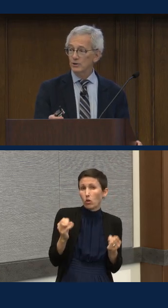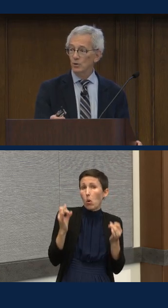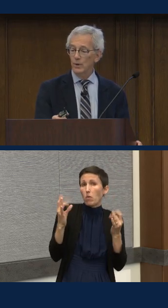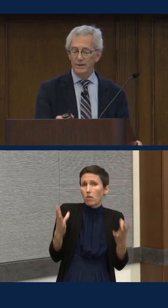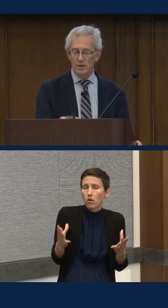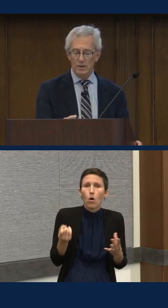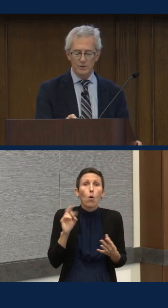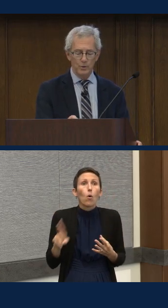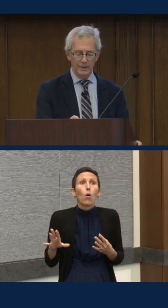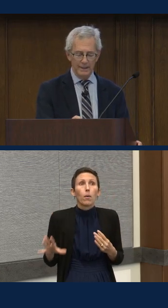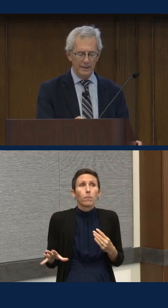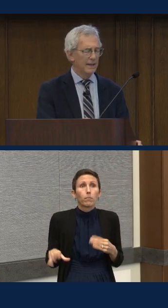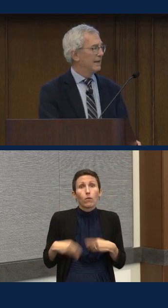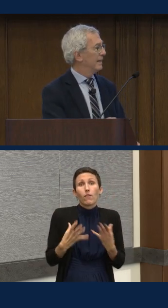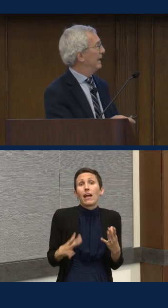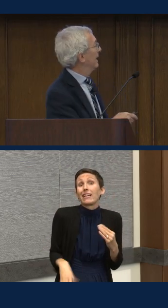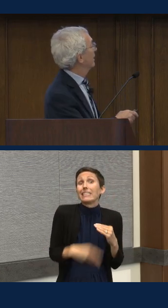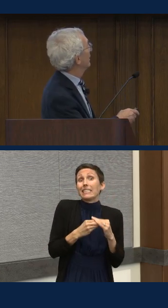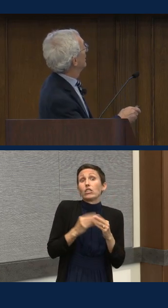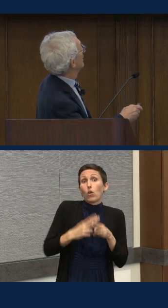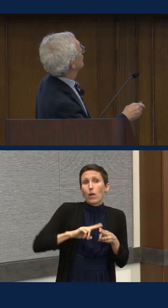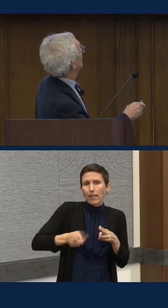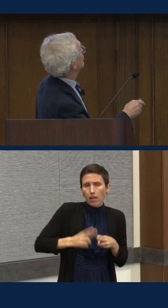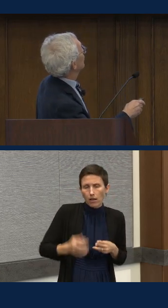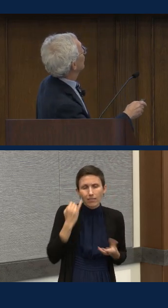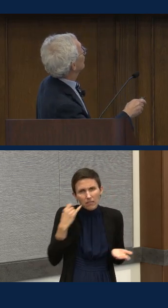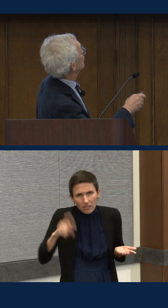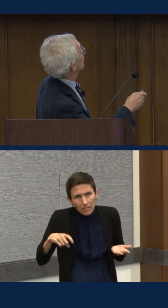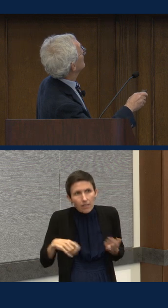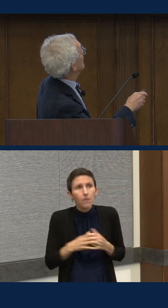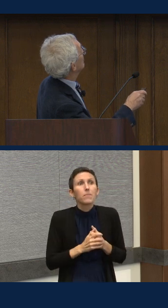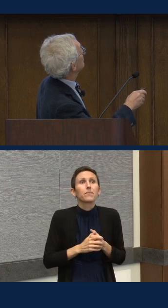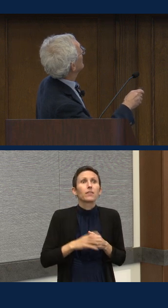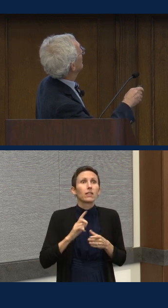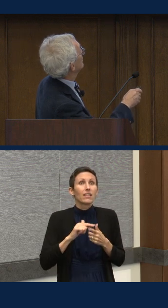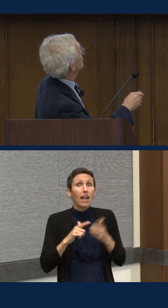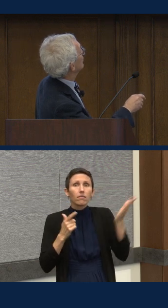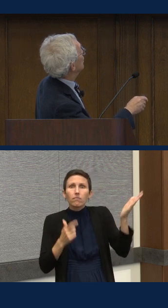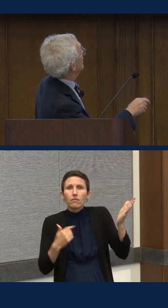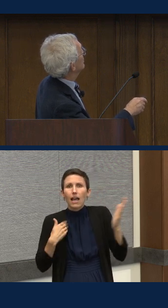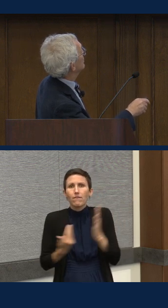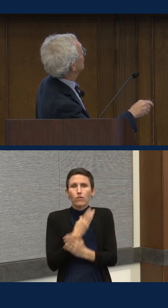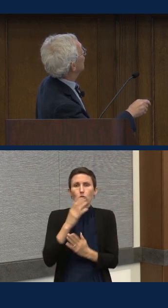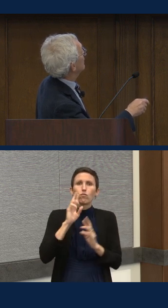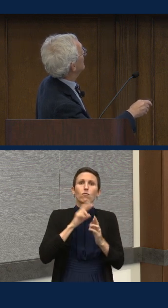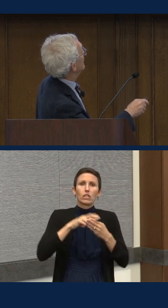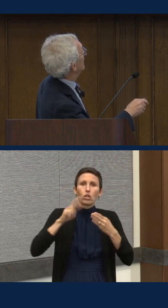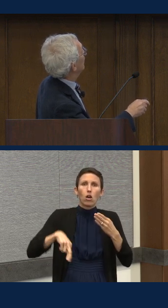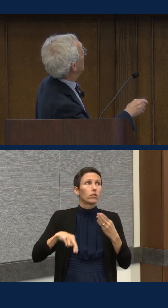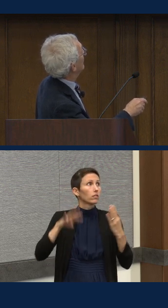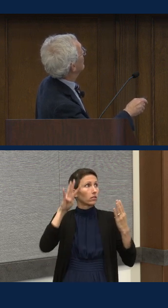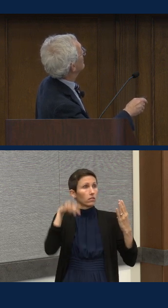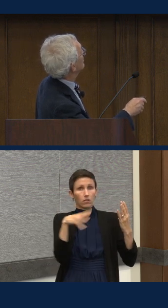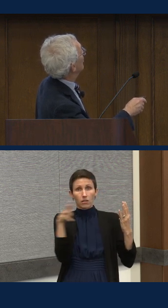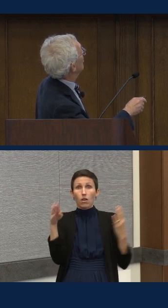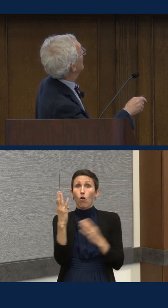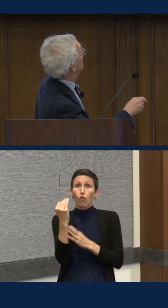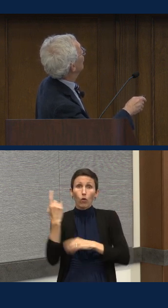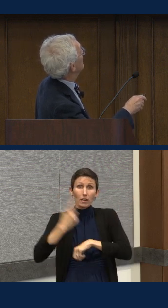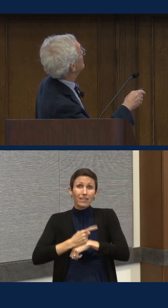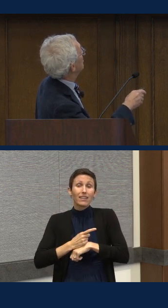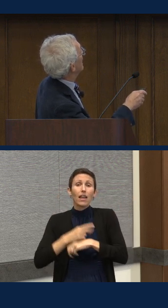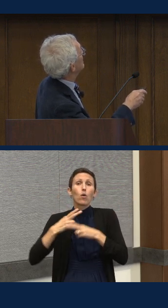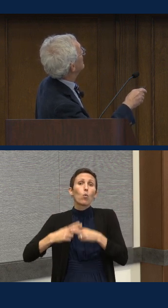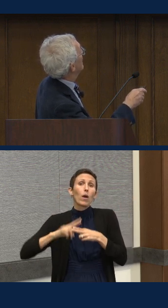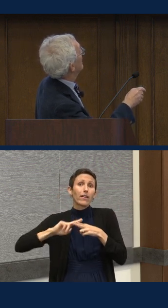provide additional weight loss where needed. And so these are the results we're seeing. This is a 14-day weight loss experiment